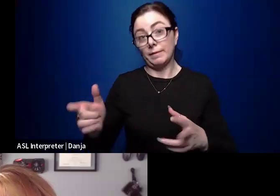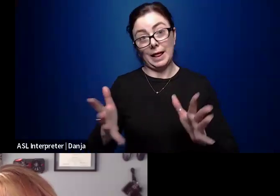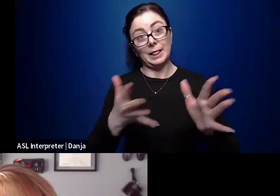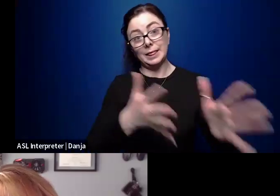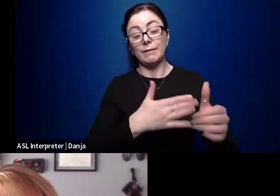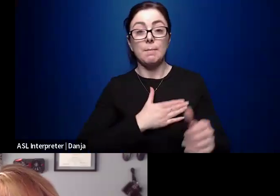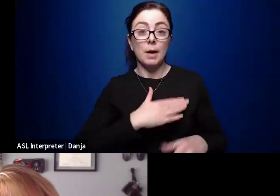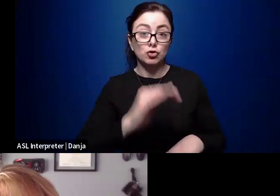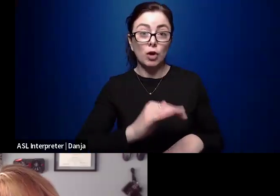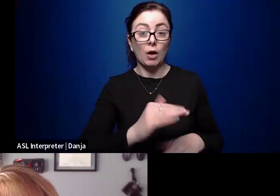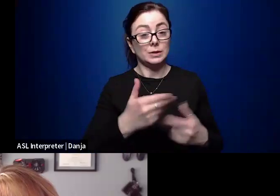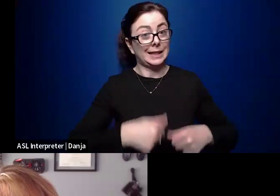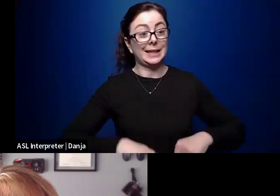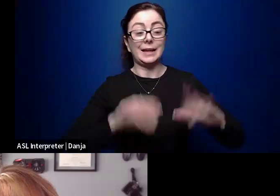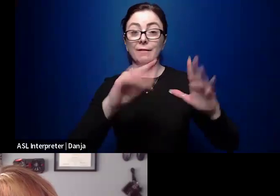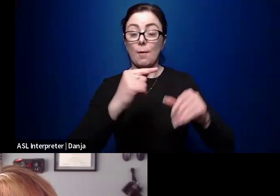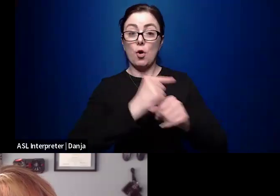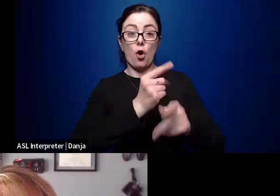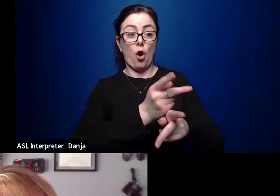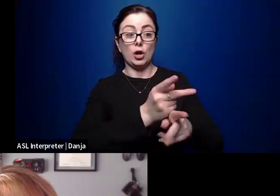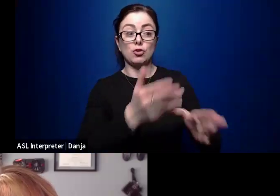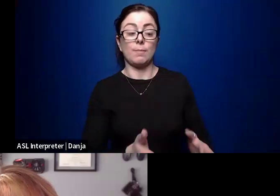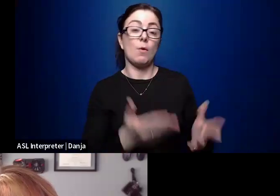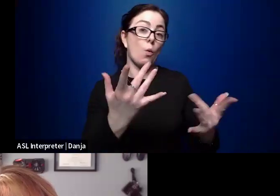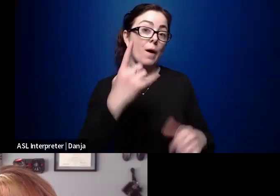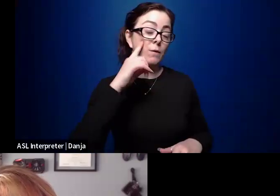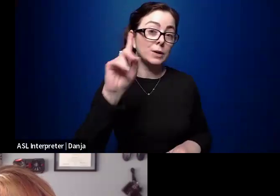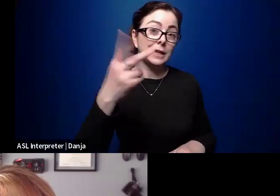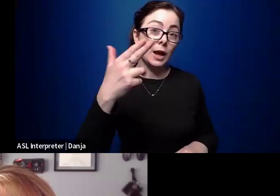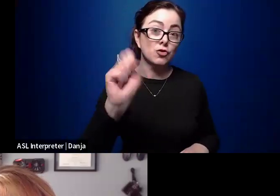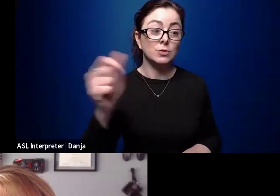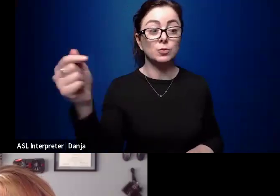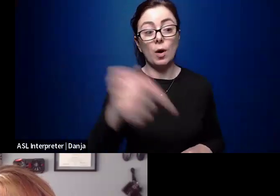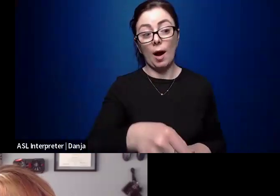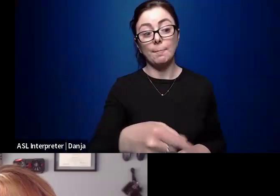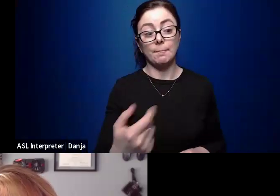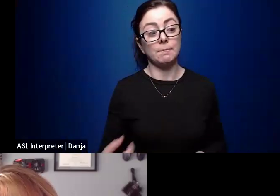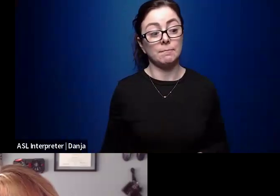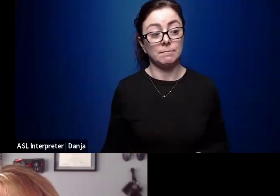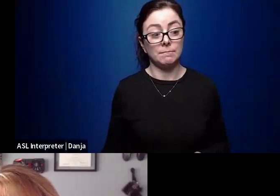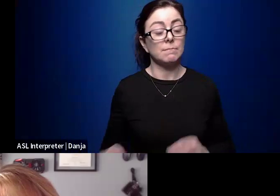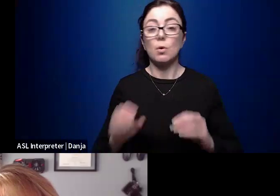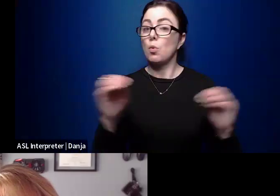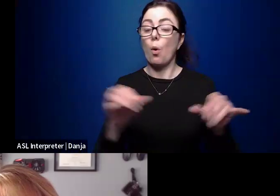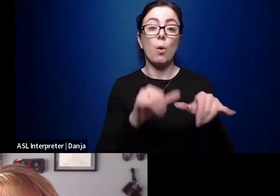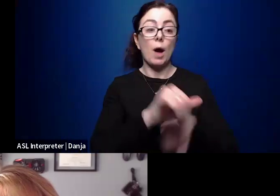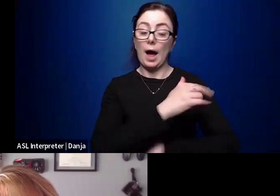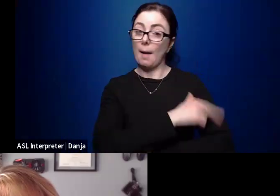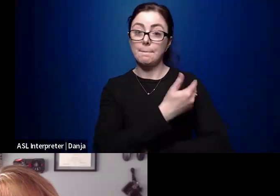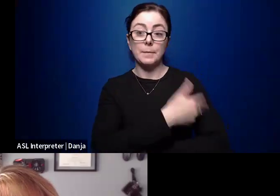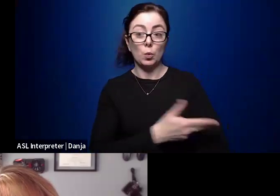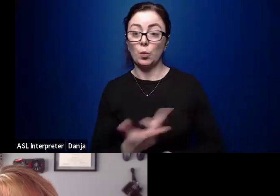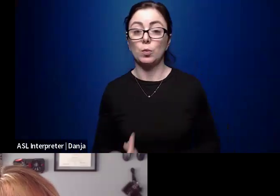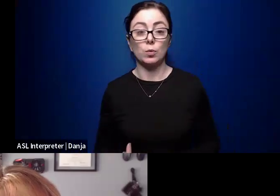up guardianship, and wait for DHS to come get him. No hospital admittance. He could be in a dirty room